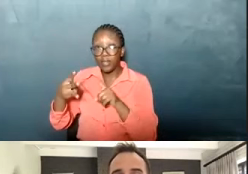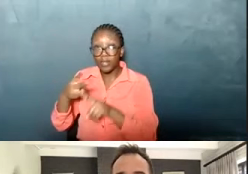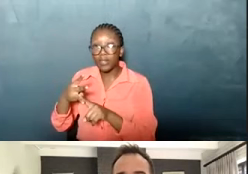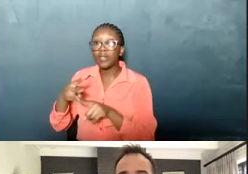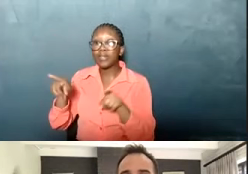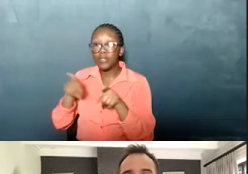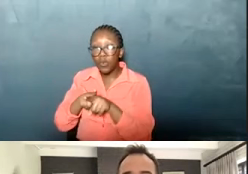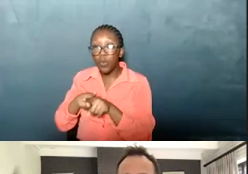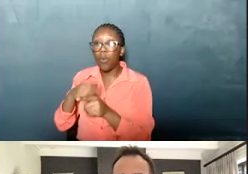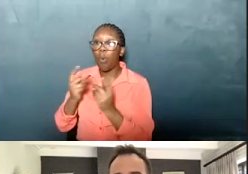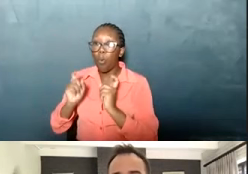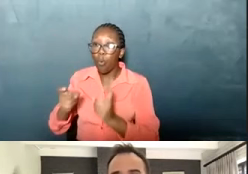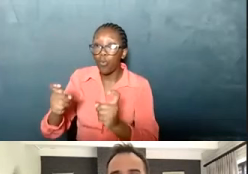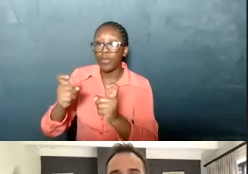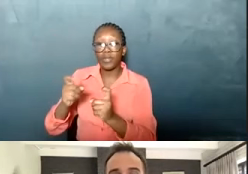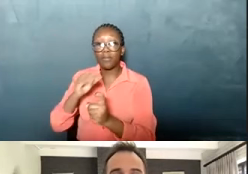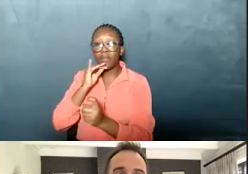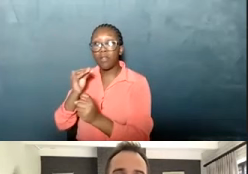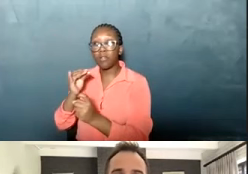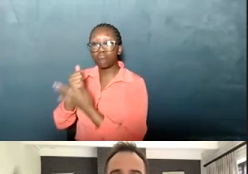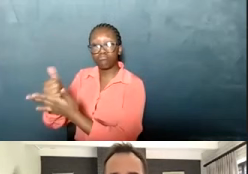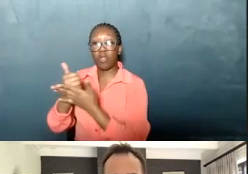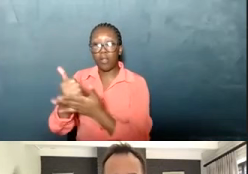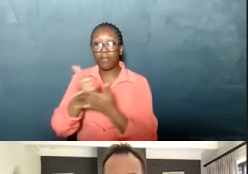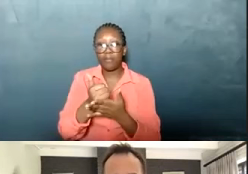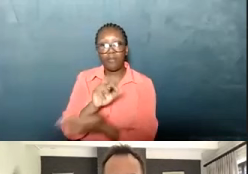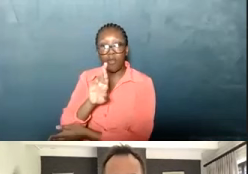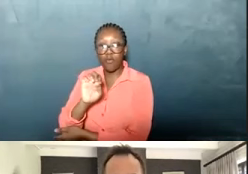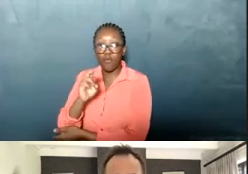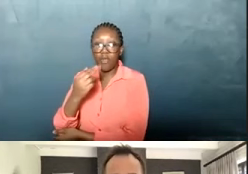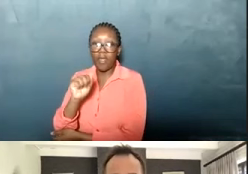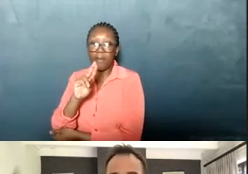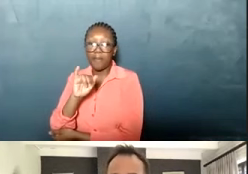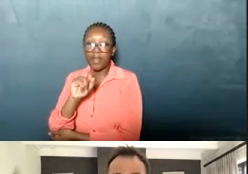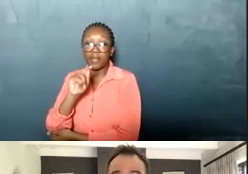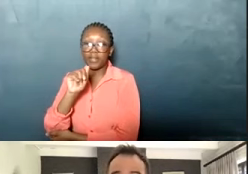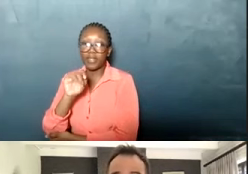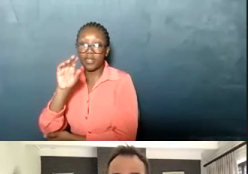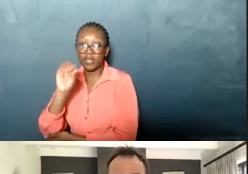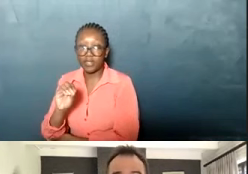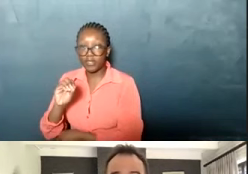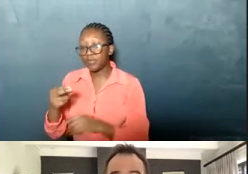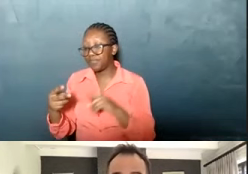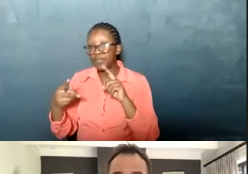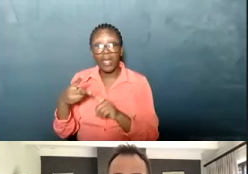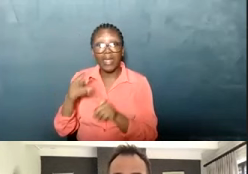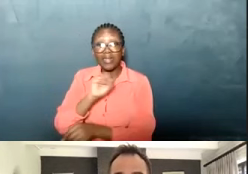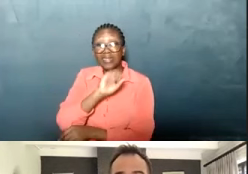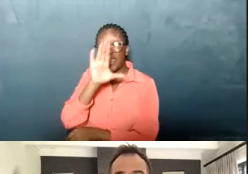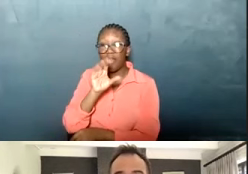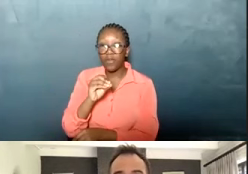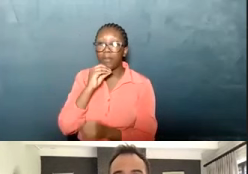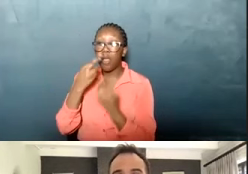through timely and appropriate rehabilitation services. South Africa has limited